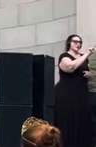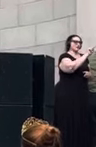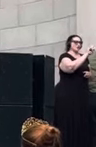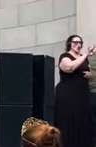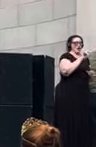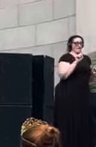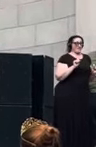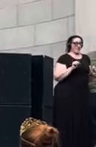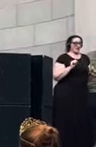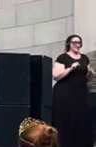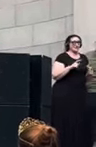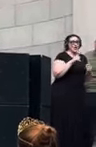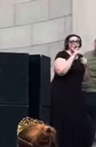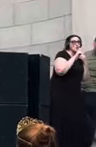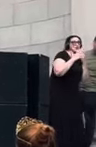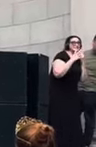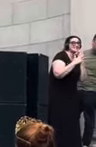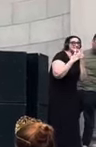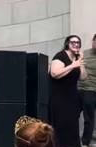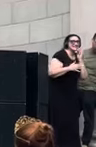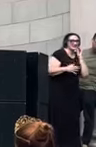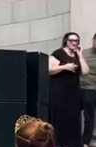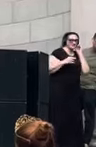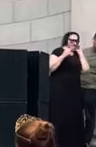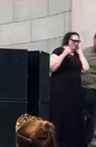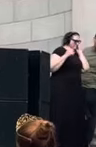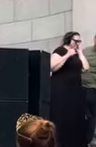So, who wants to sing?